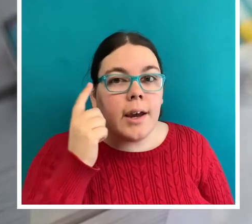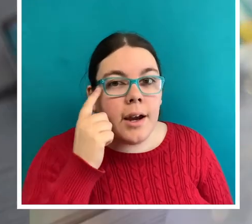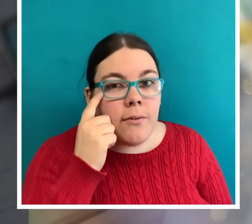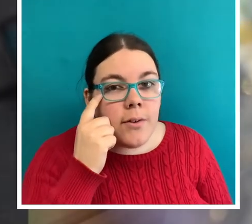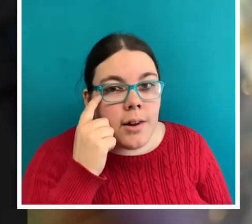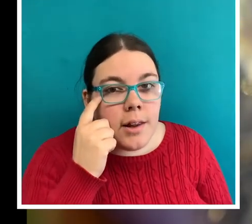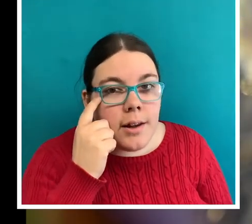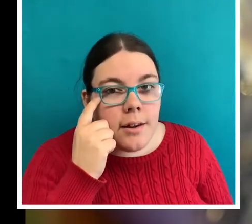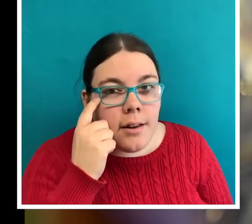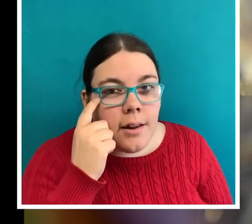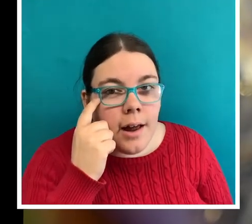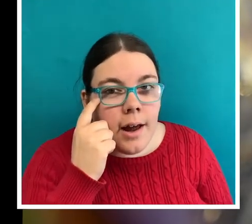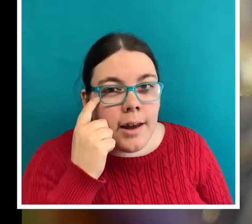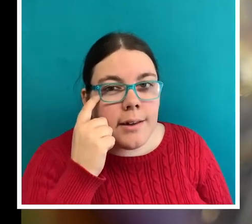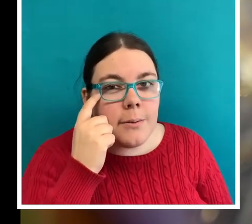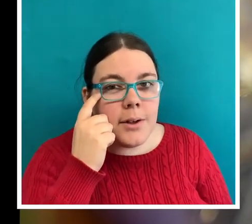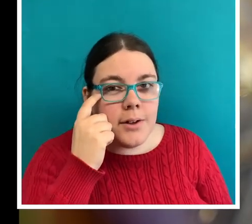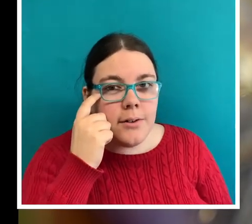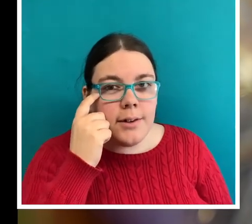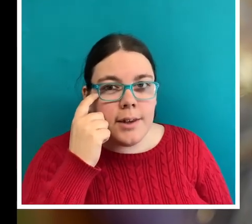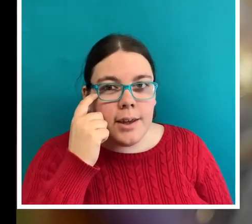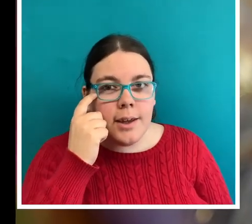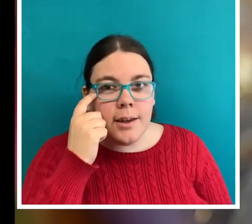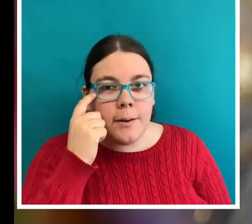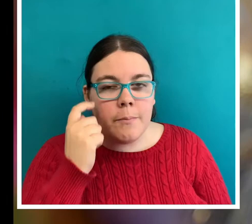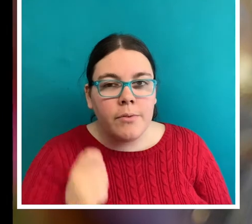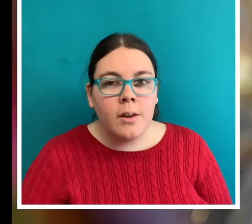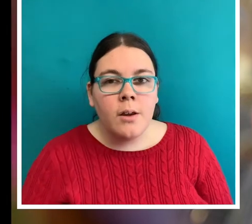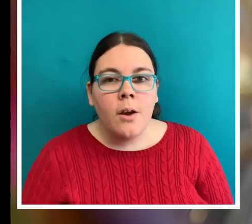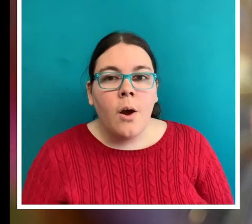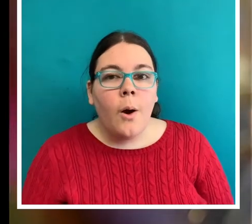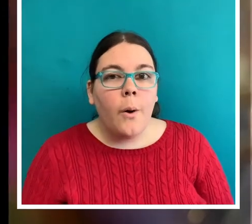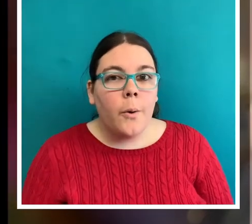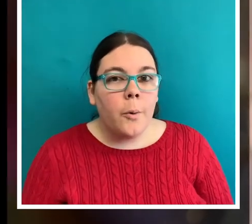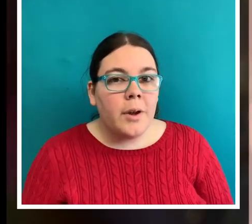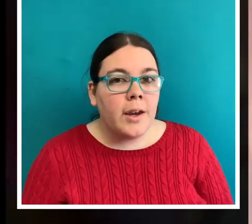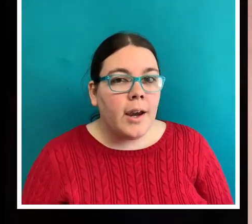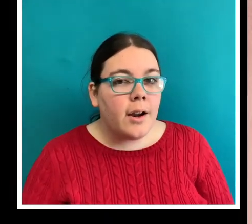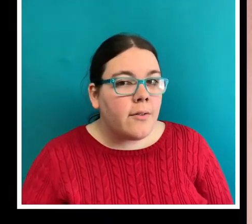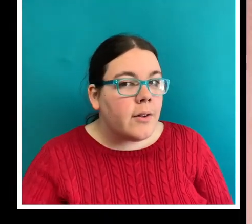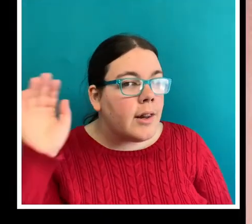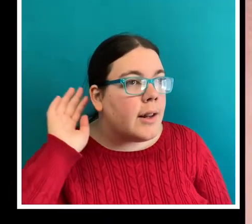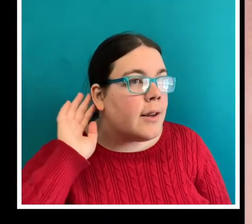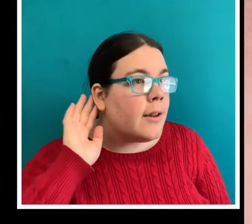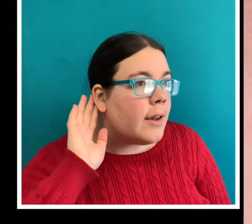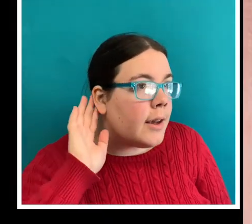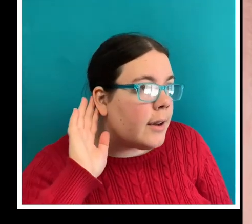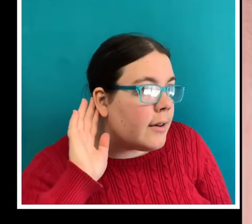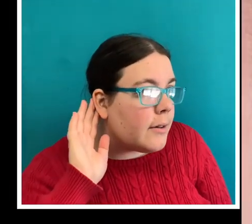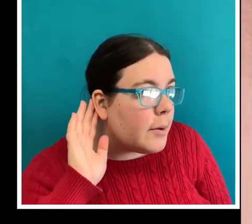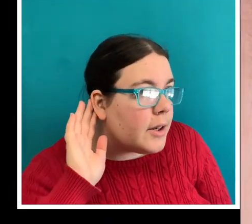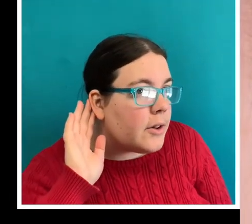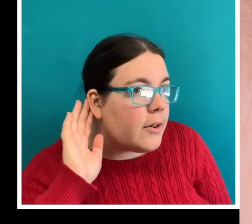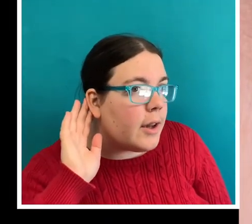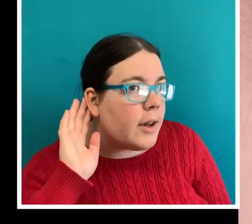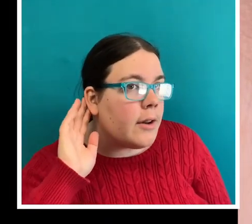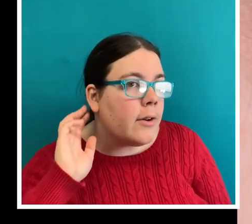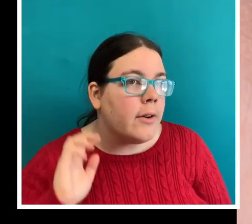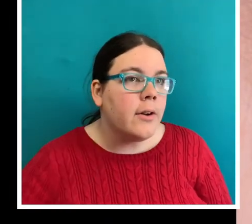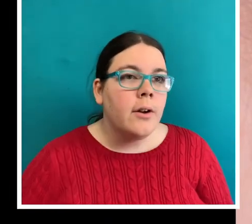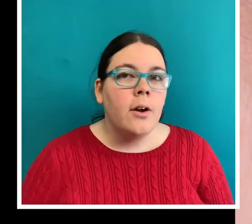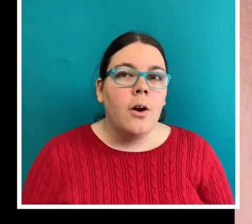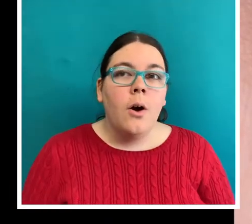be careful little eyes what you see oh be careful little ears what you